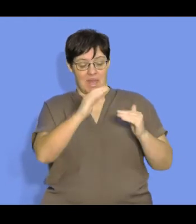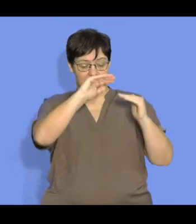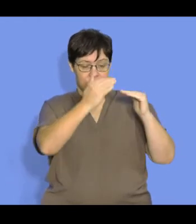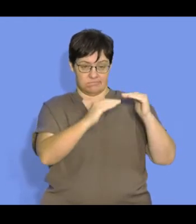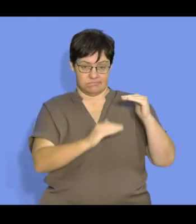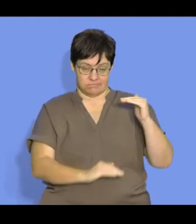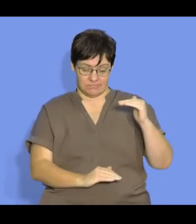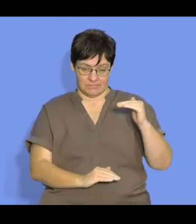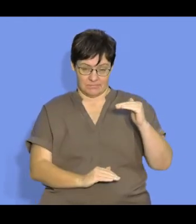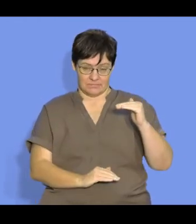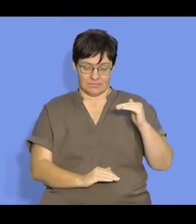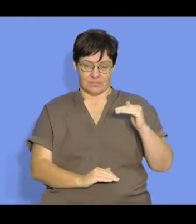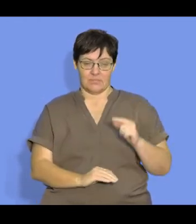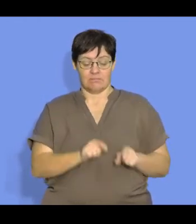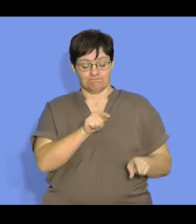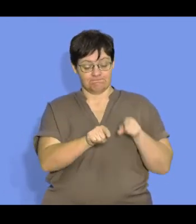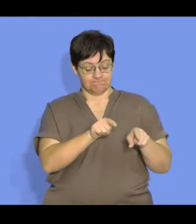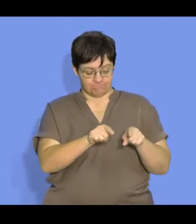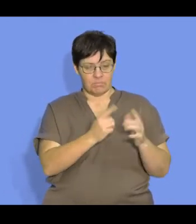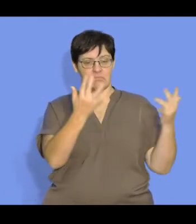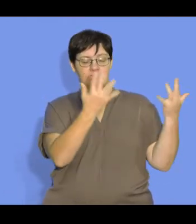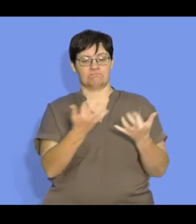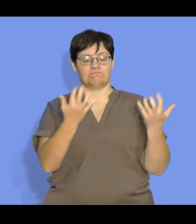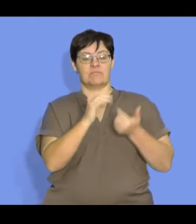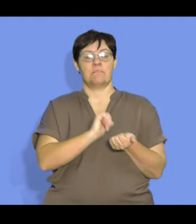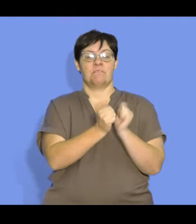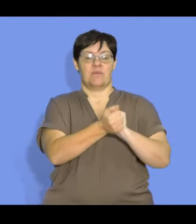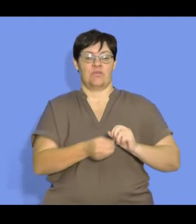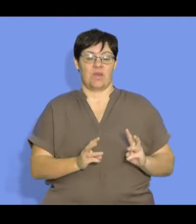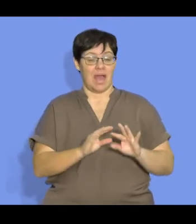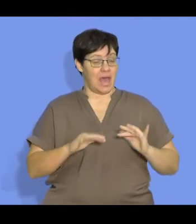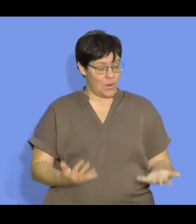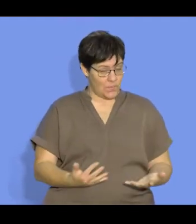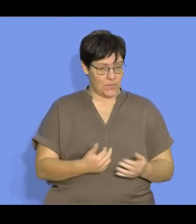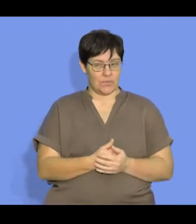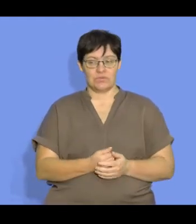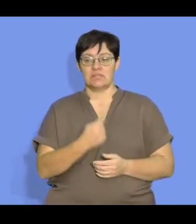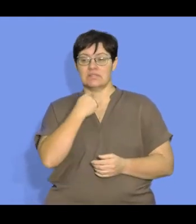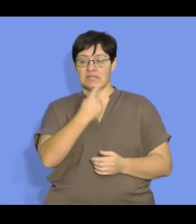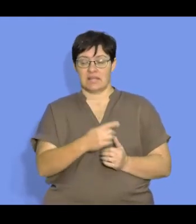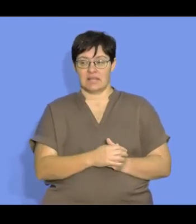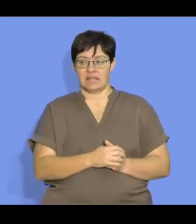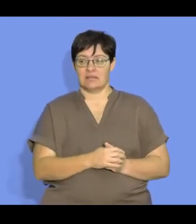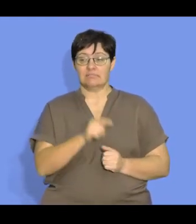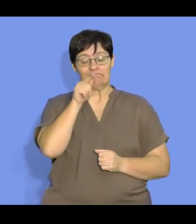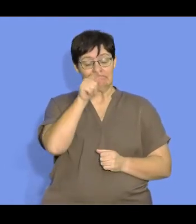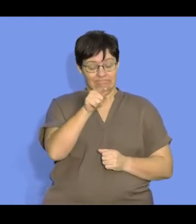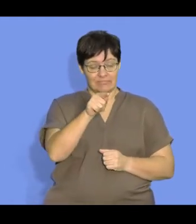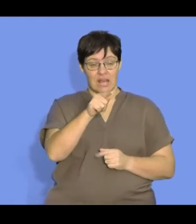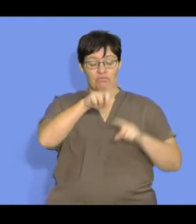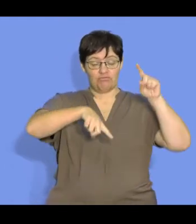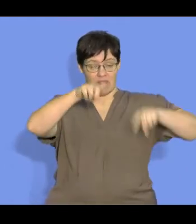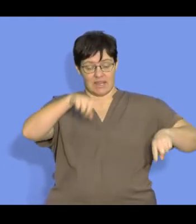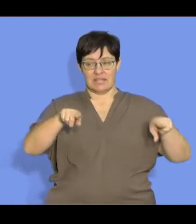of our reactants, we can actually go and work it out mathematically by saying the rate of this reaction